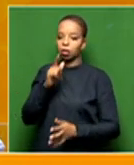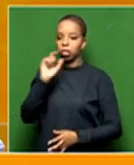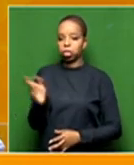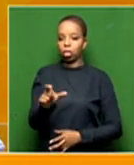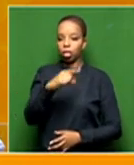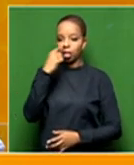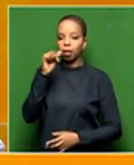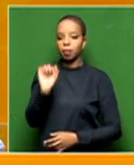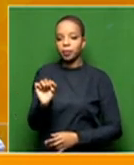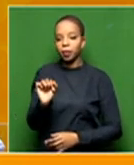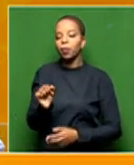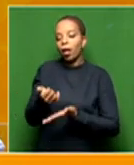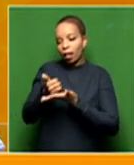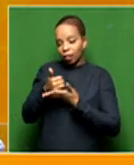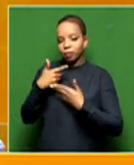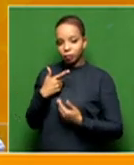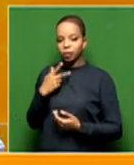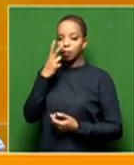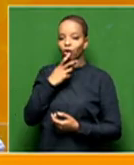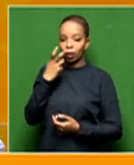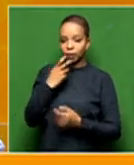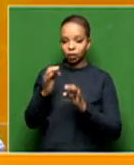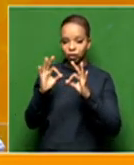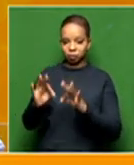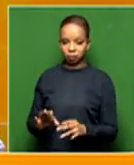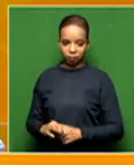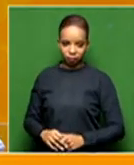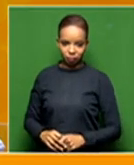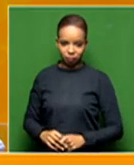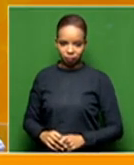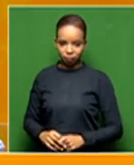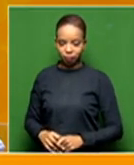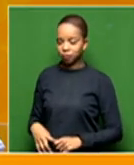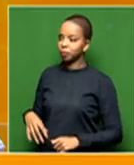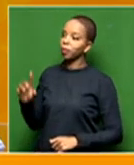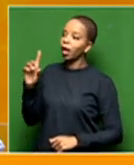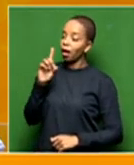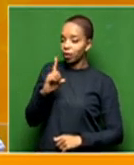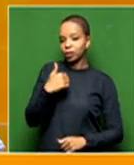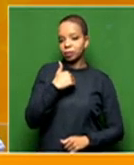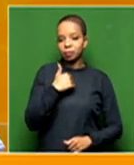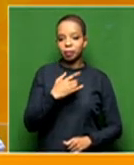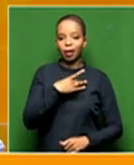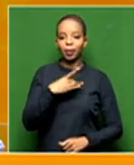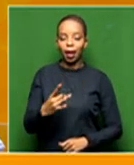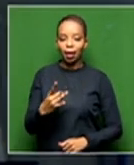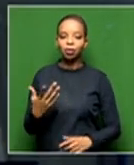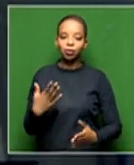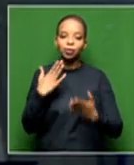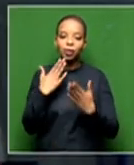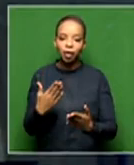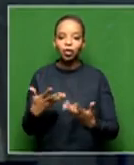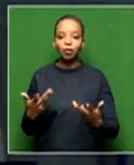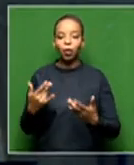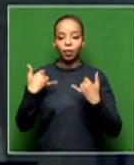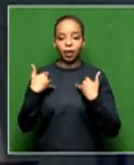pronunciation of your name. Yes. So firstly, I would like to thank you for the invitation. I'm very delighted to be here today and to be